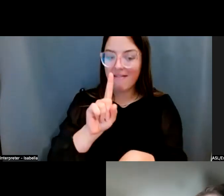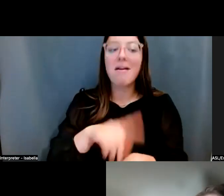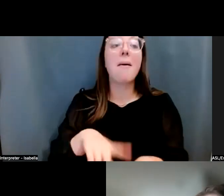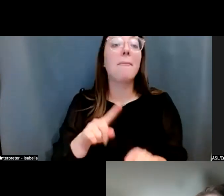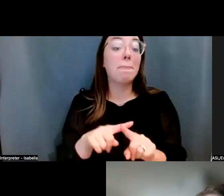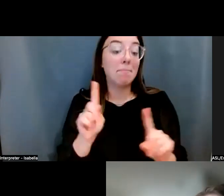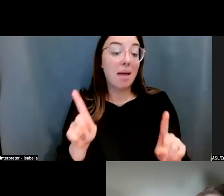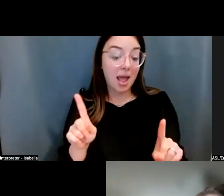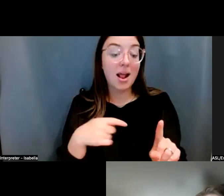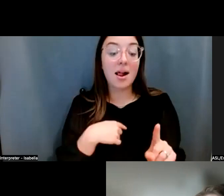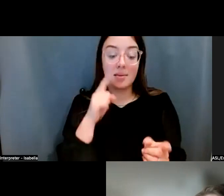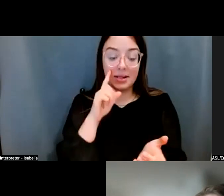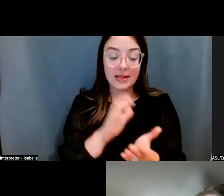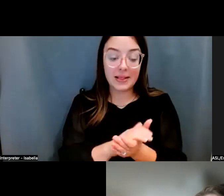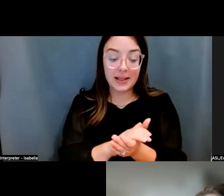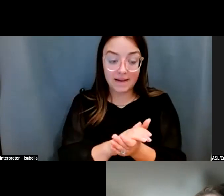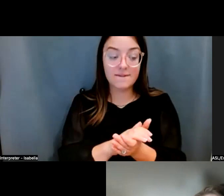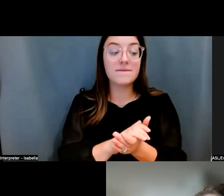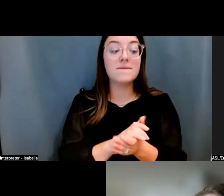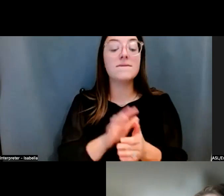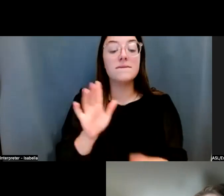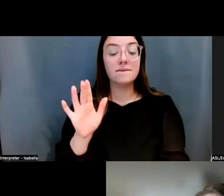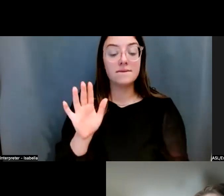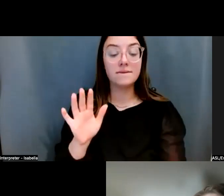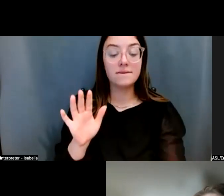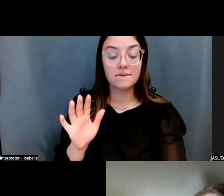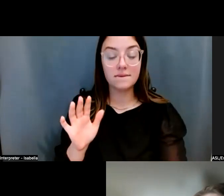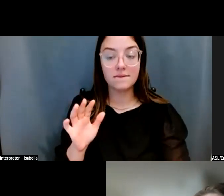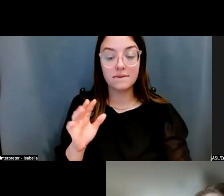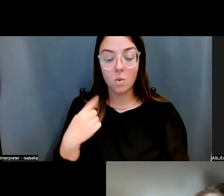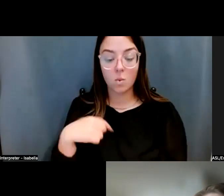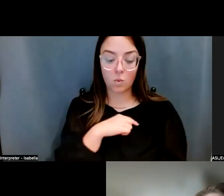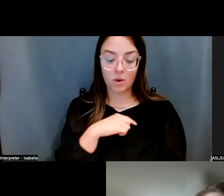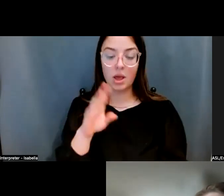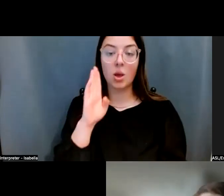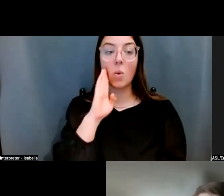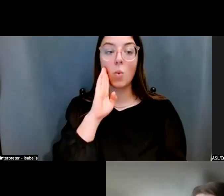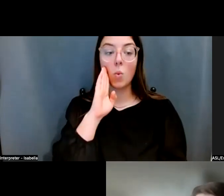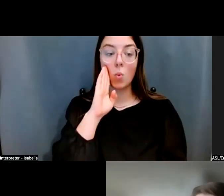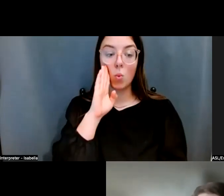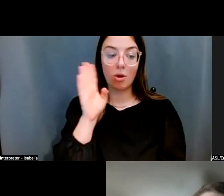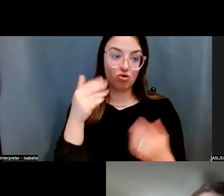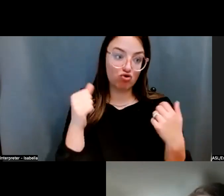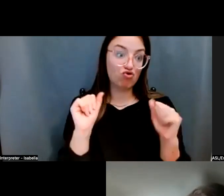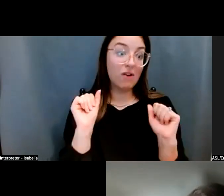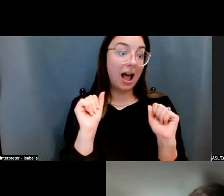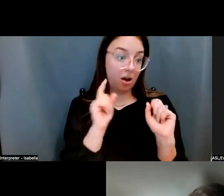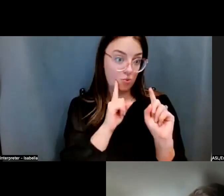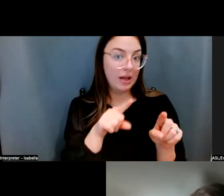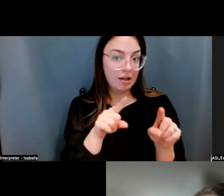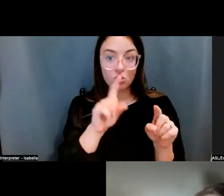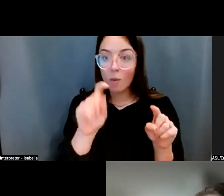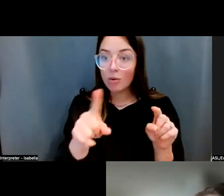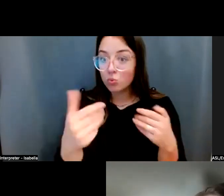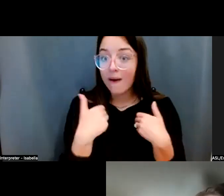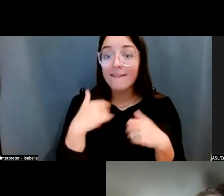I believe that we will be trying to answer the questions that you have. If you're